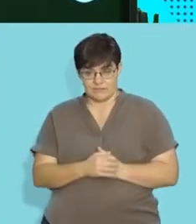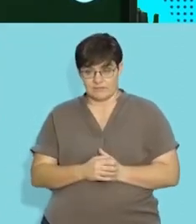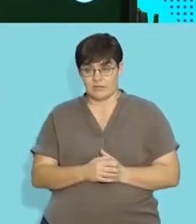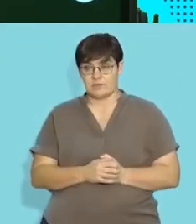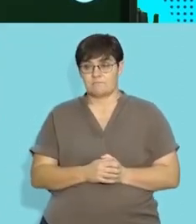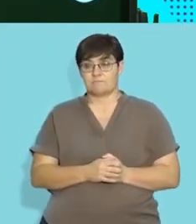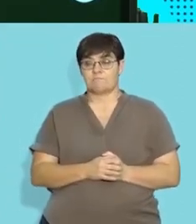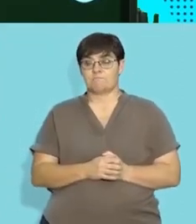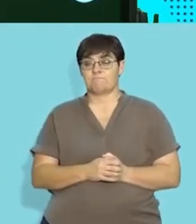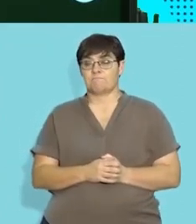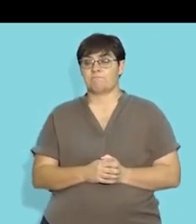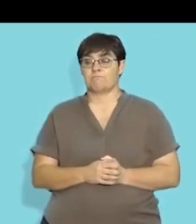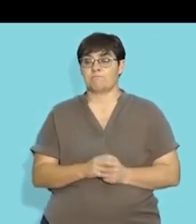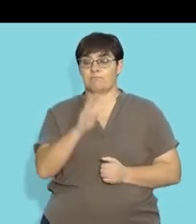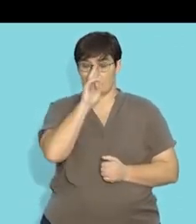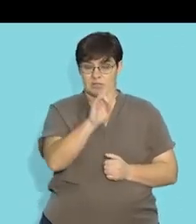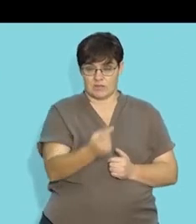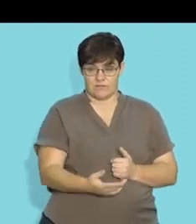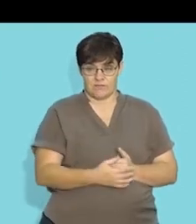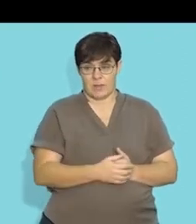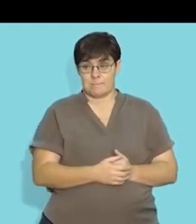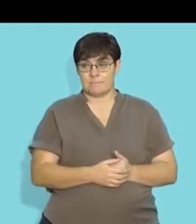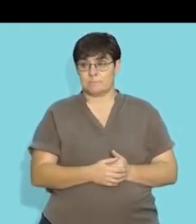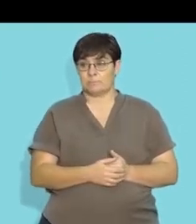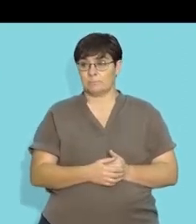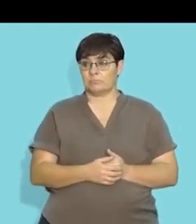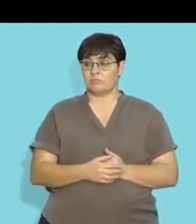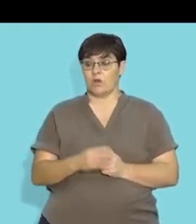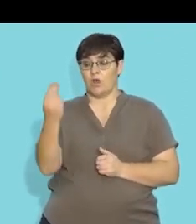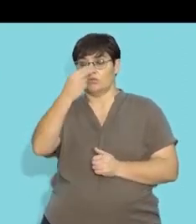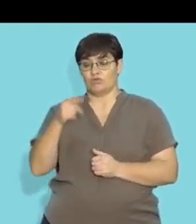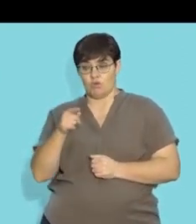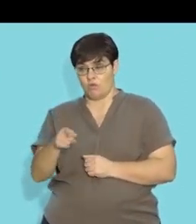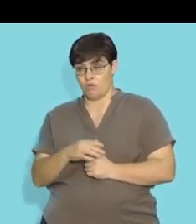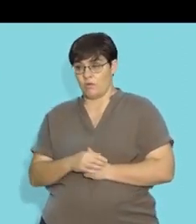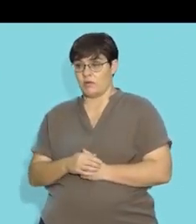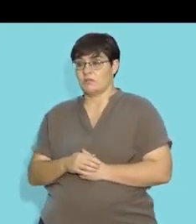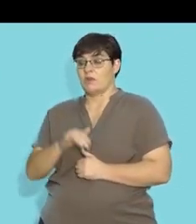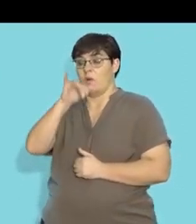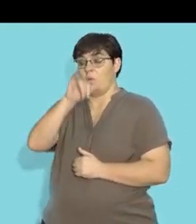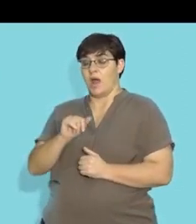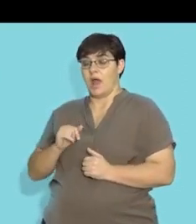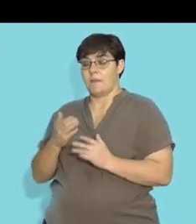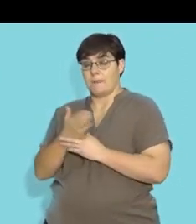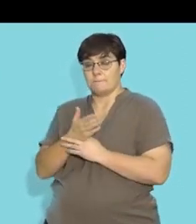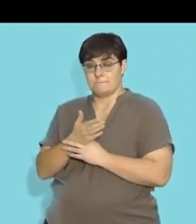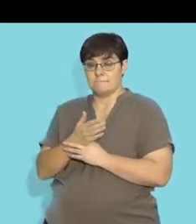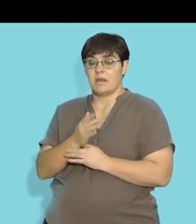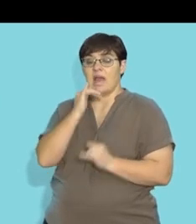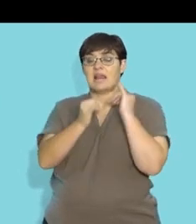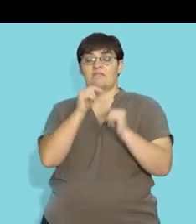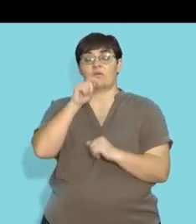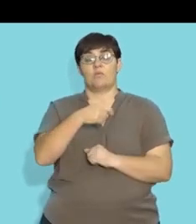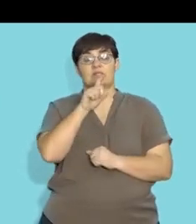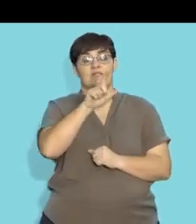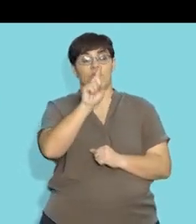together? That's another way. Let's see that. So to draw that line, I know that my y-intercept is